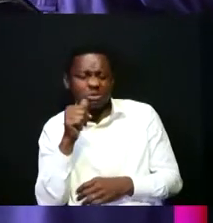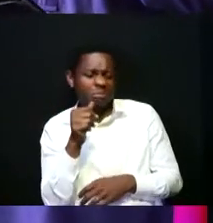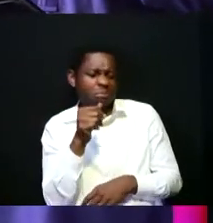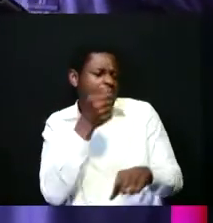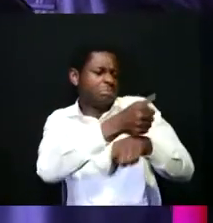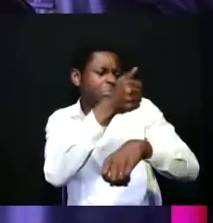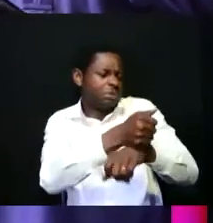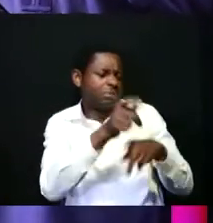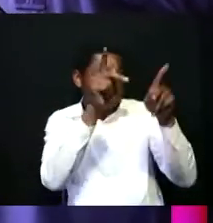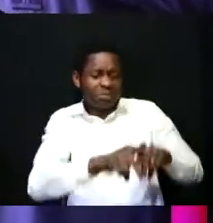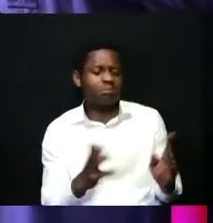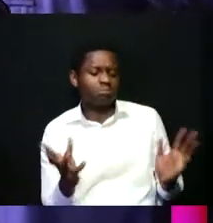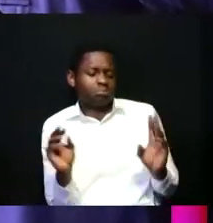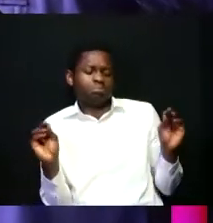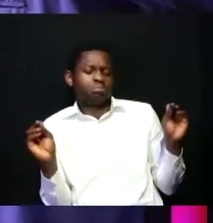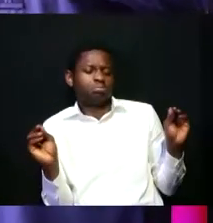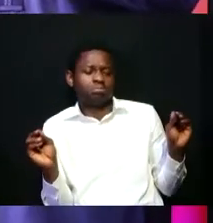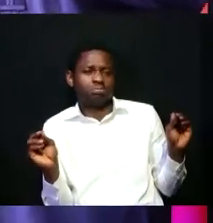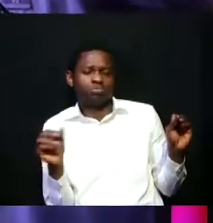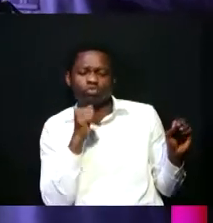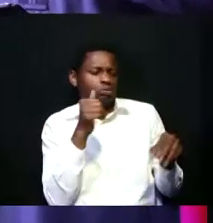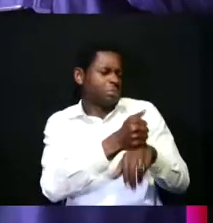se na wofo abrabo no e be ha no.